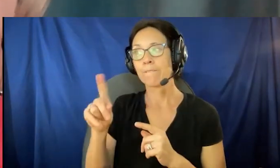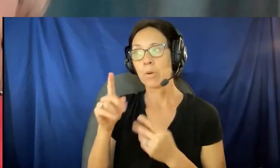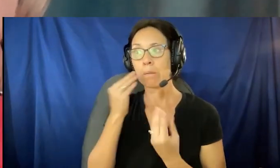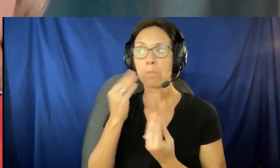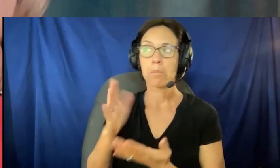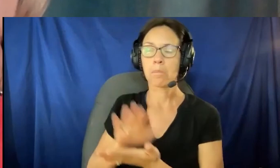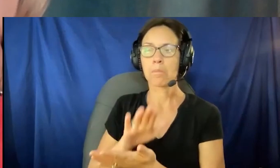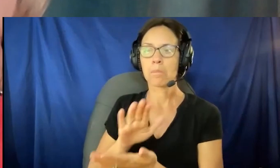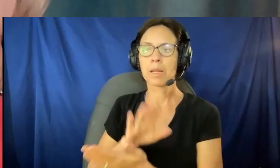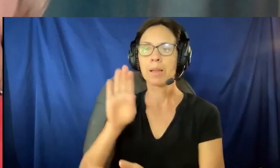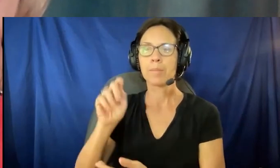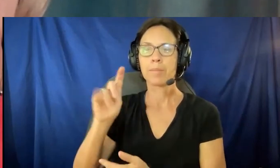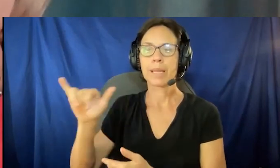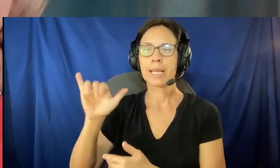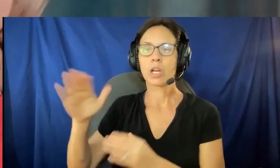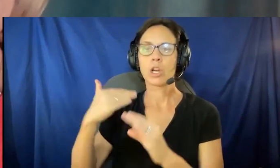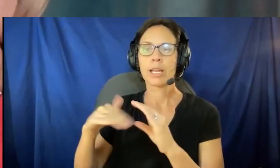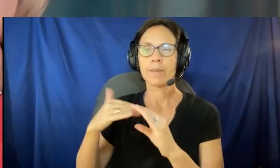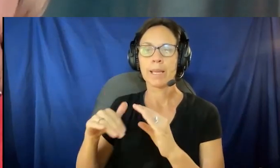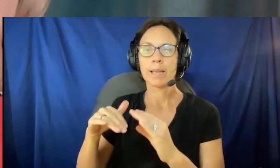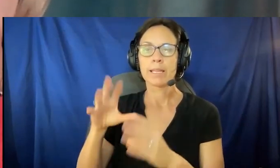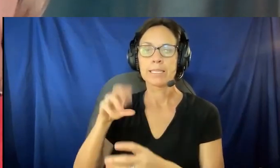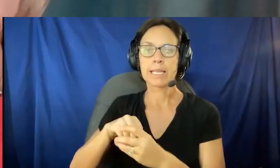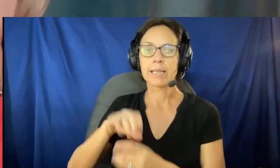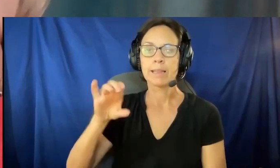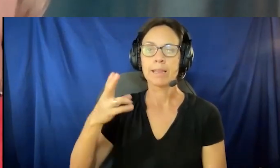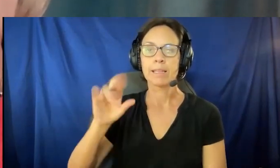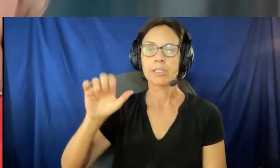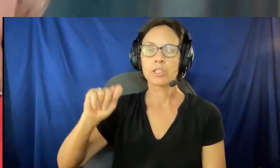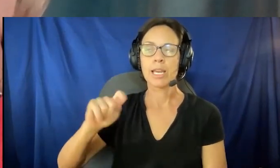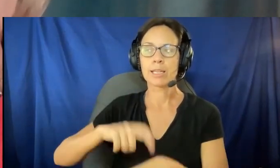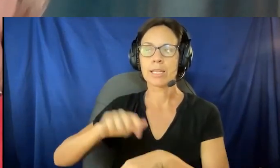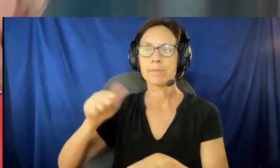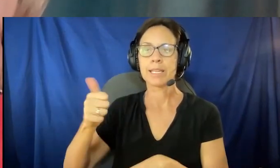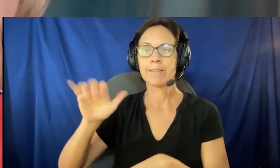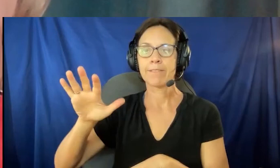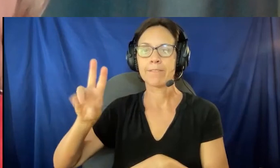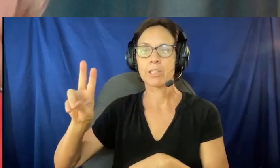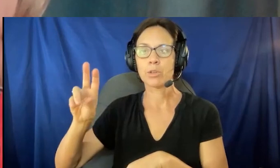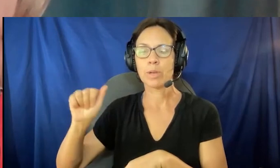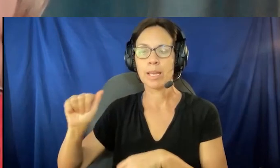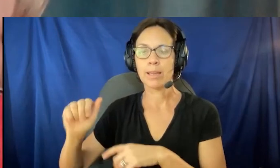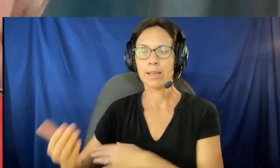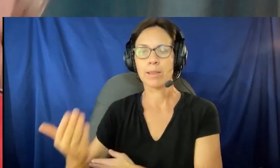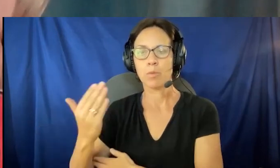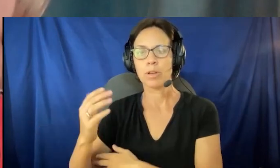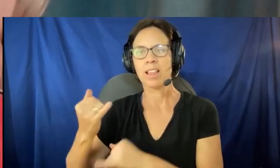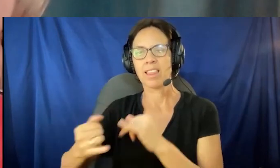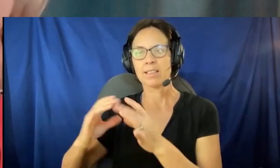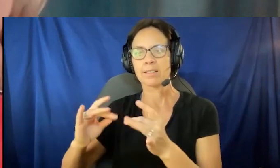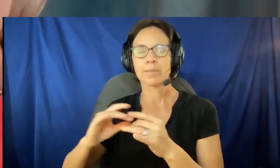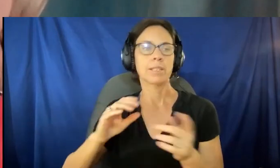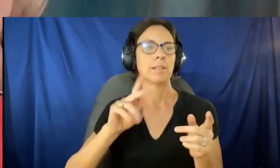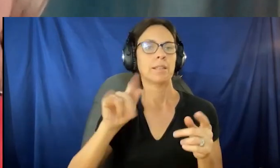Betty's email is in the chat at 10:52 a.m. It's the last comment in there. So Kim Taylor asked, my